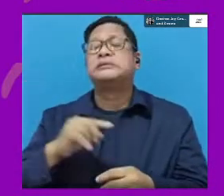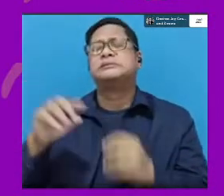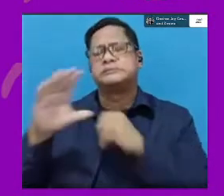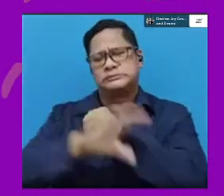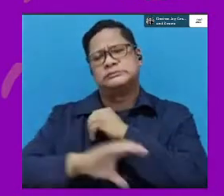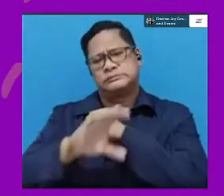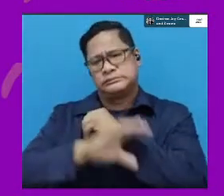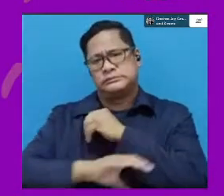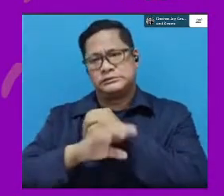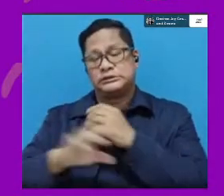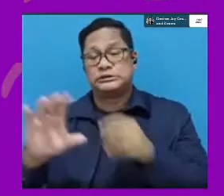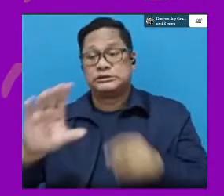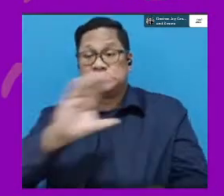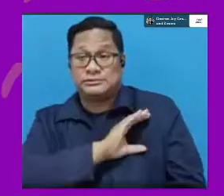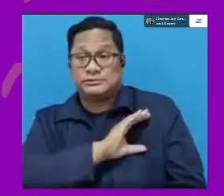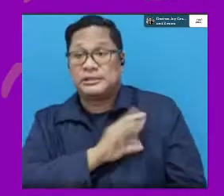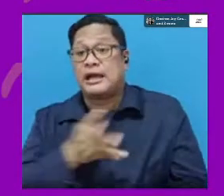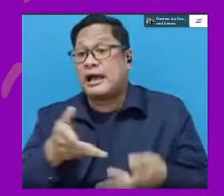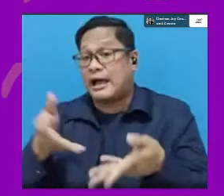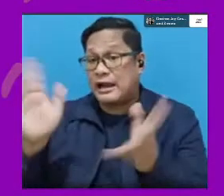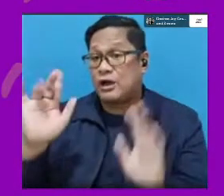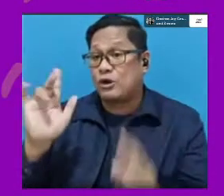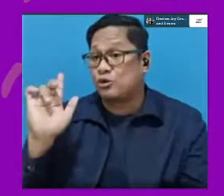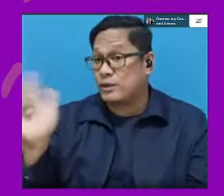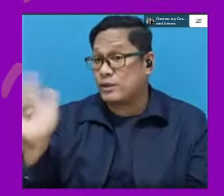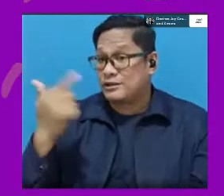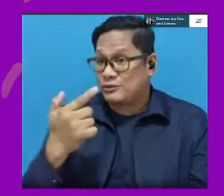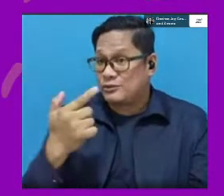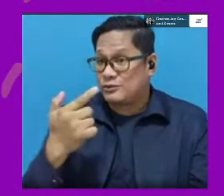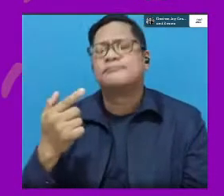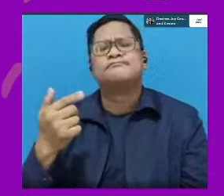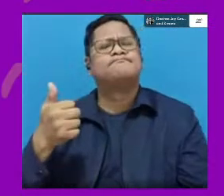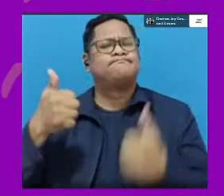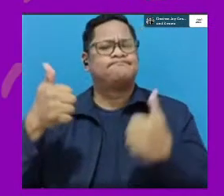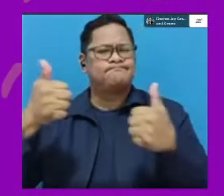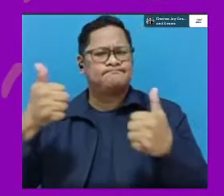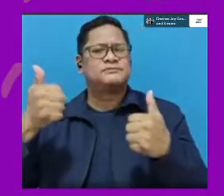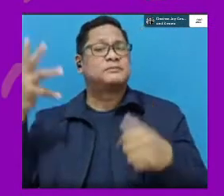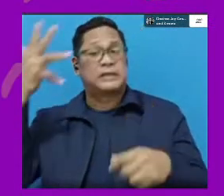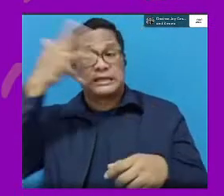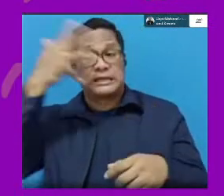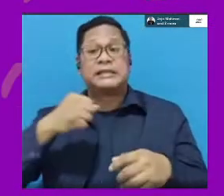Let 2021 be the best year. So BIDA is